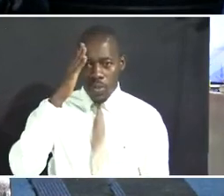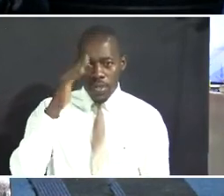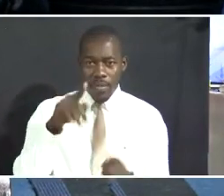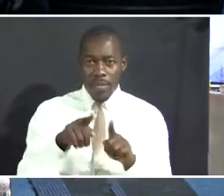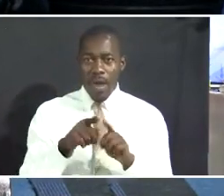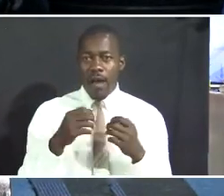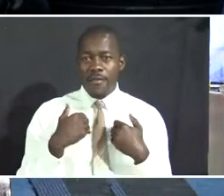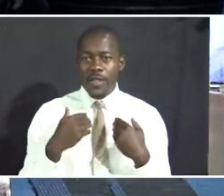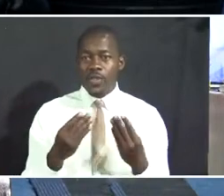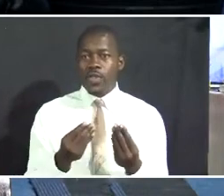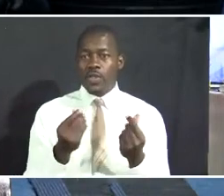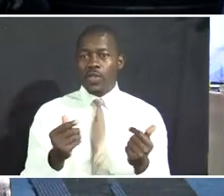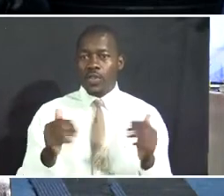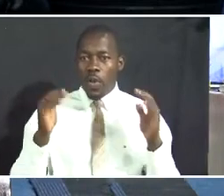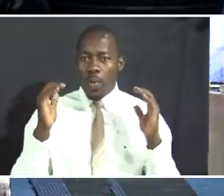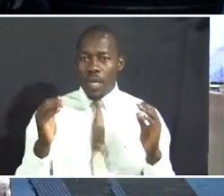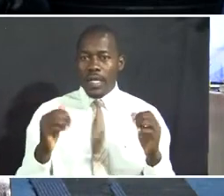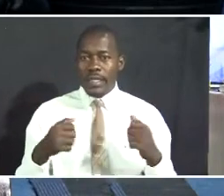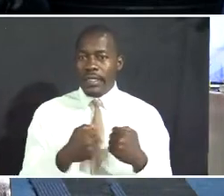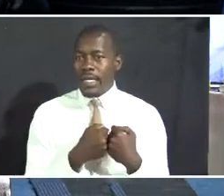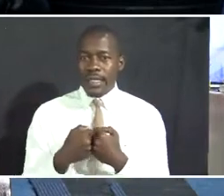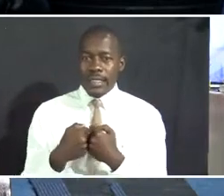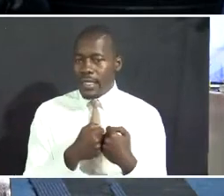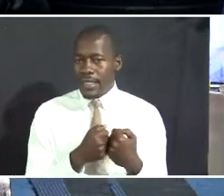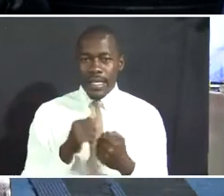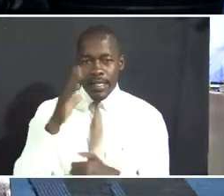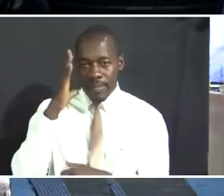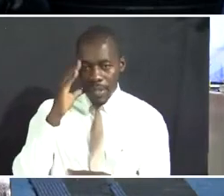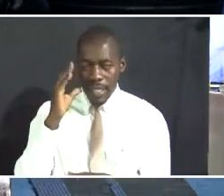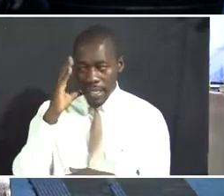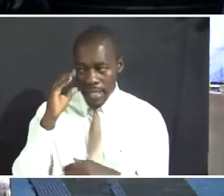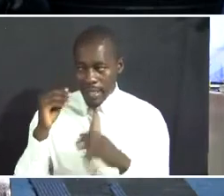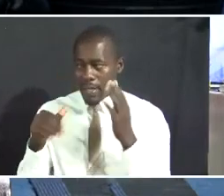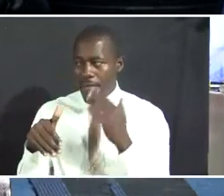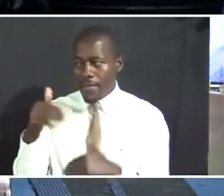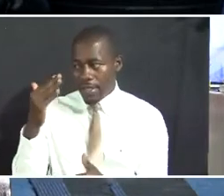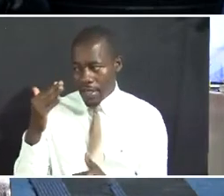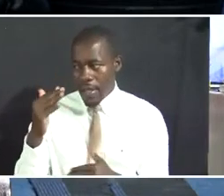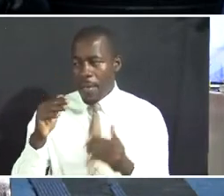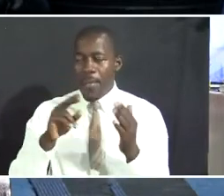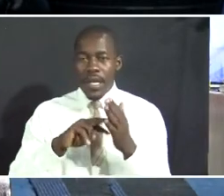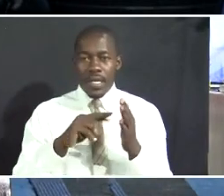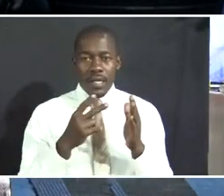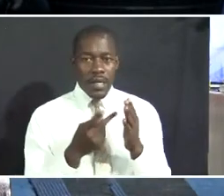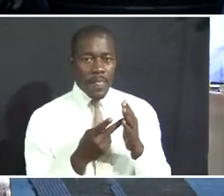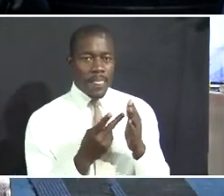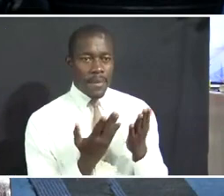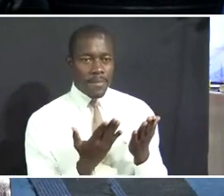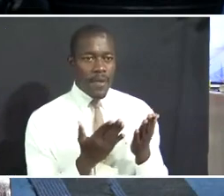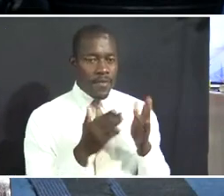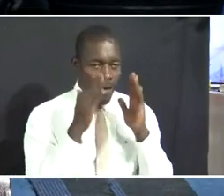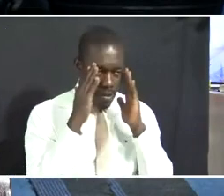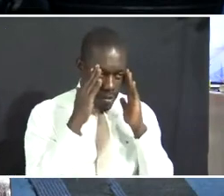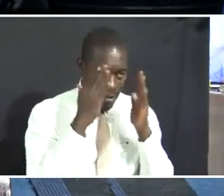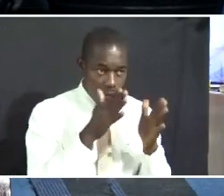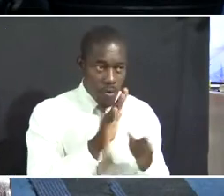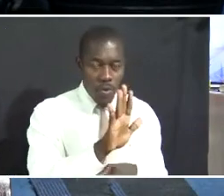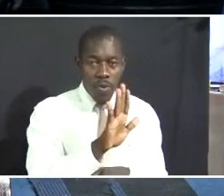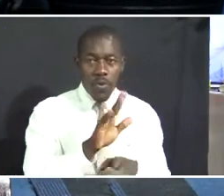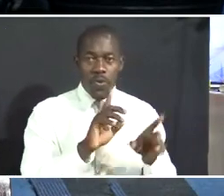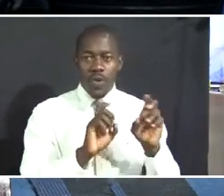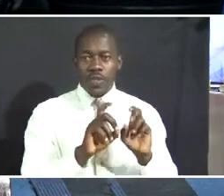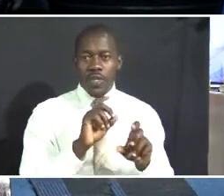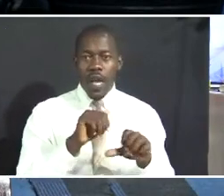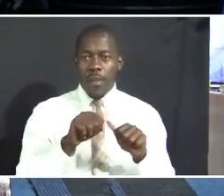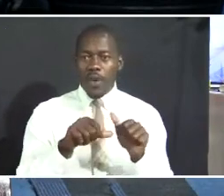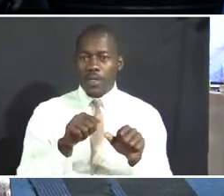challenges that they face in the universities. So to come to your question on whether the Bible is